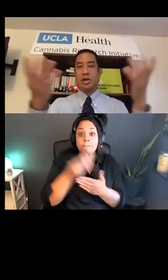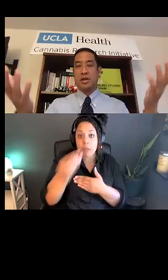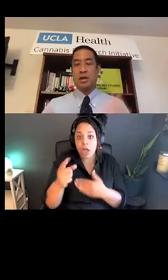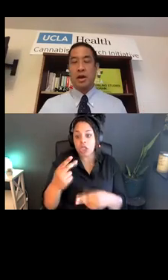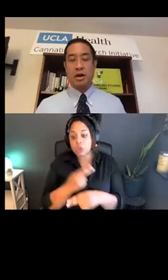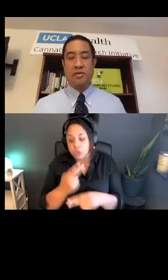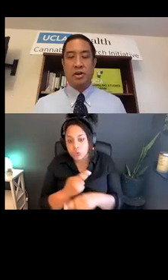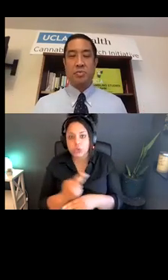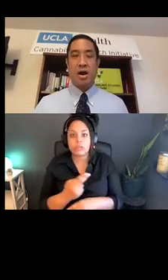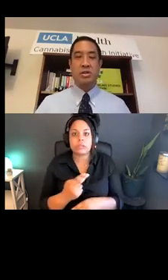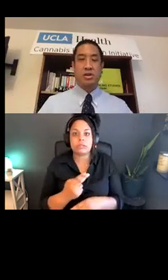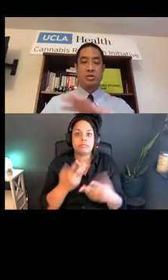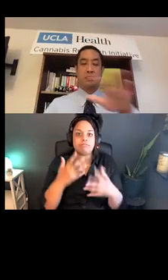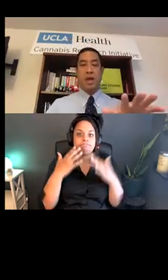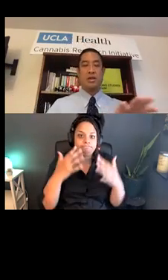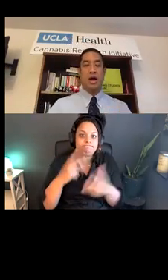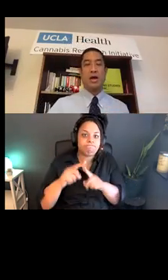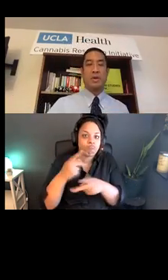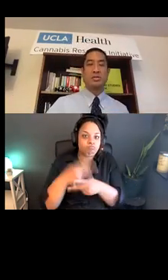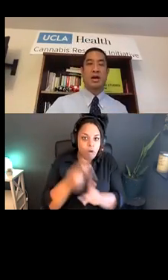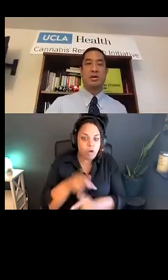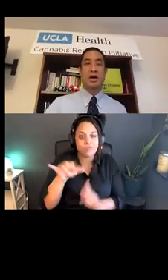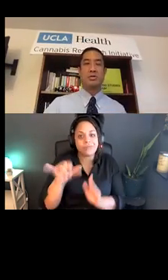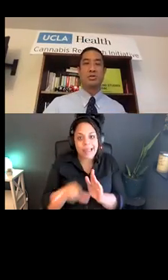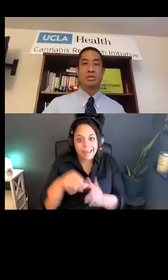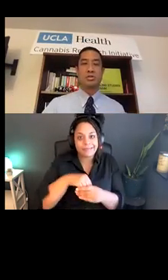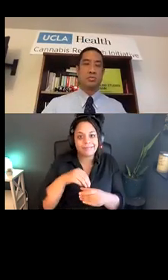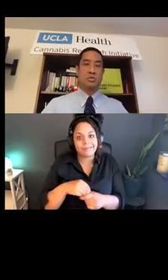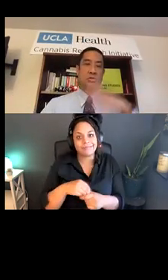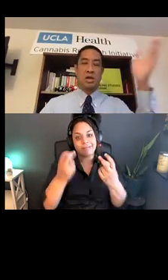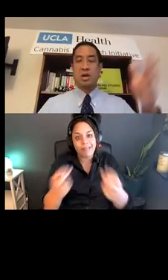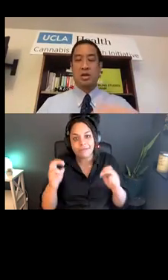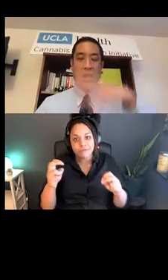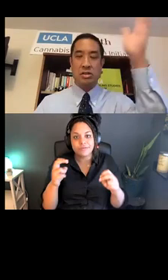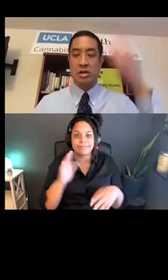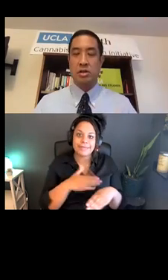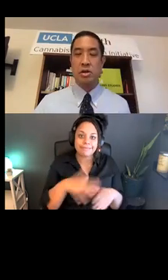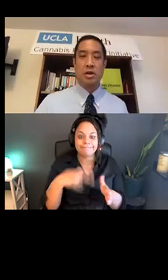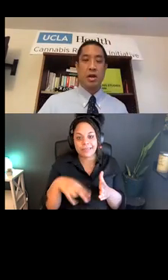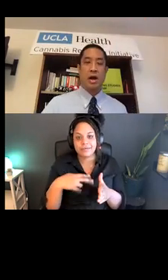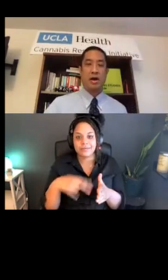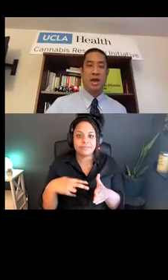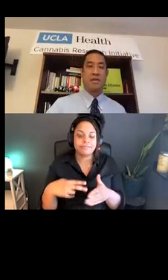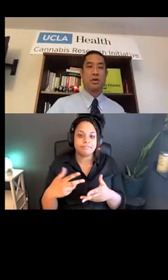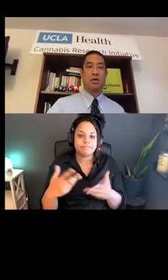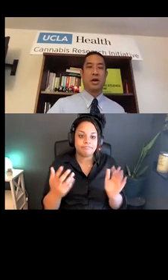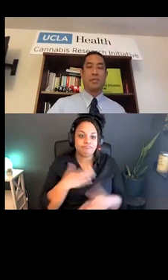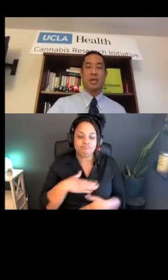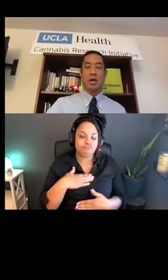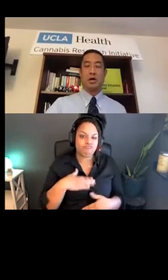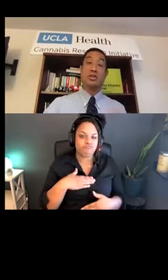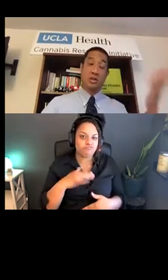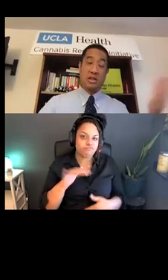you get your various products, and you spend time inside the lounge just singing, dancing, and having a good old